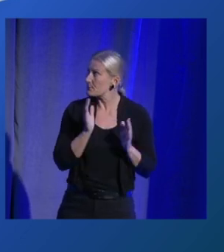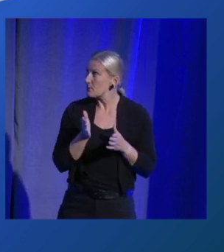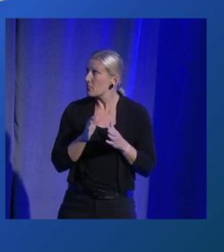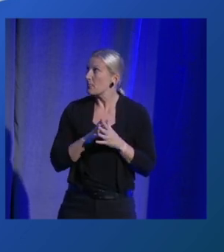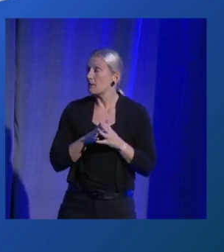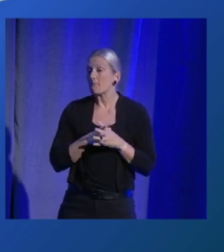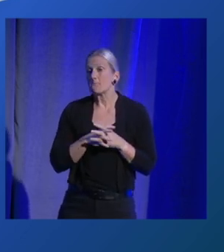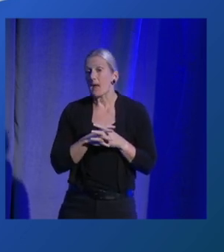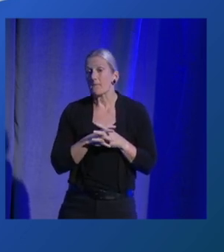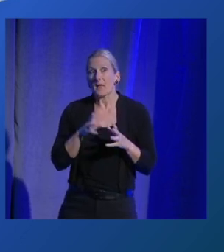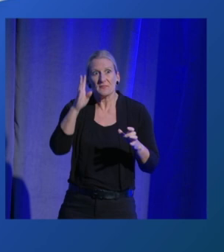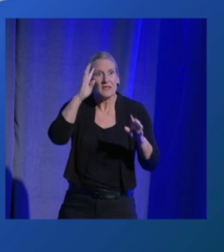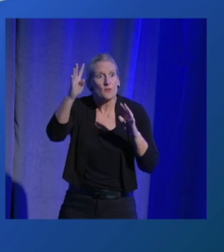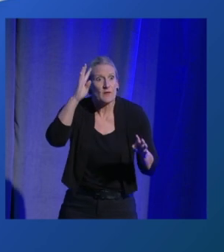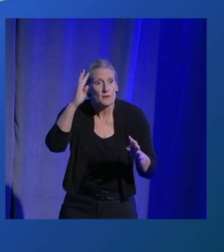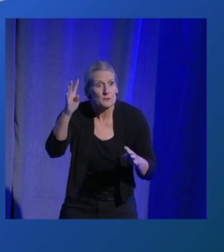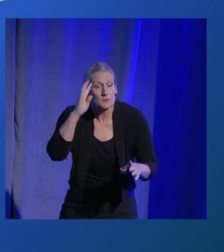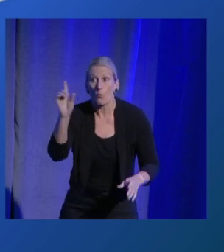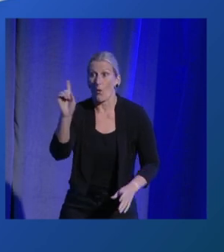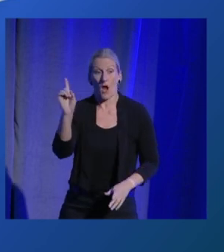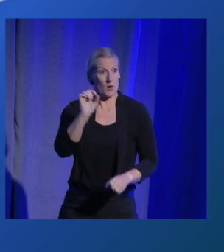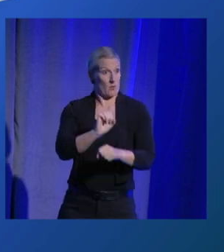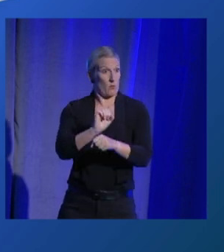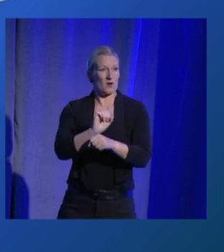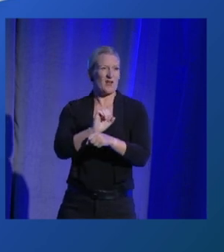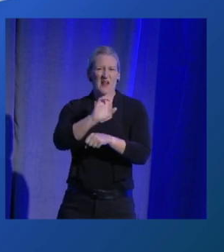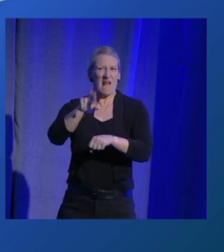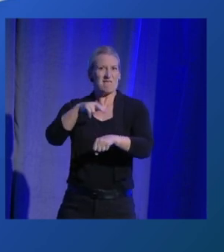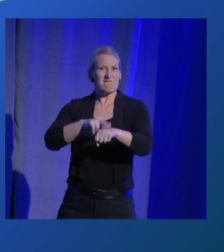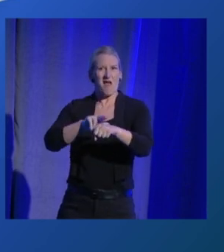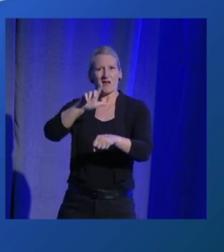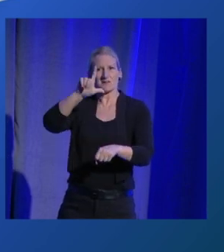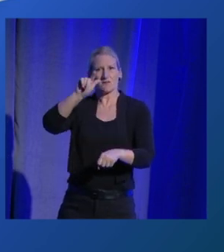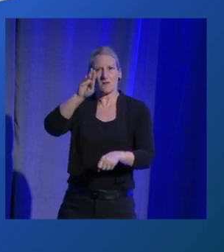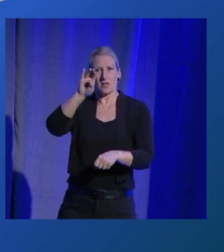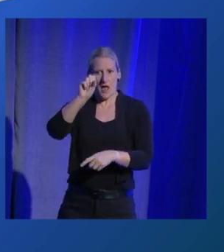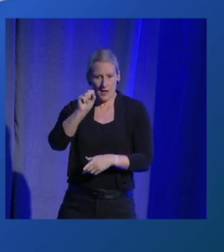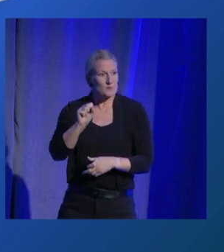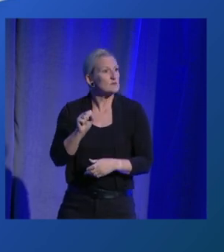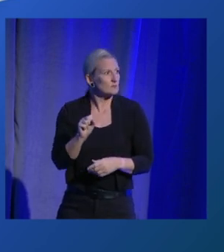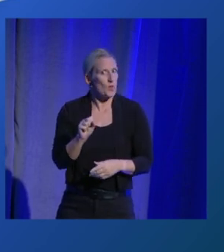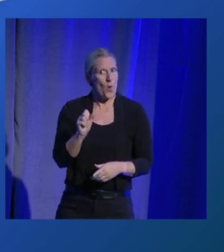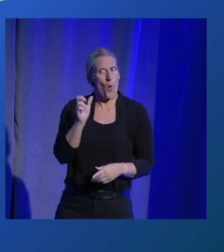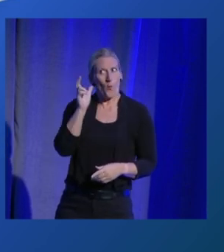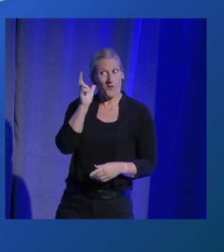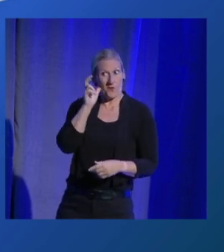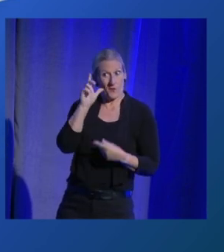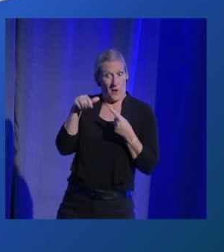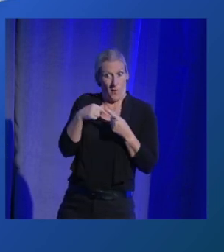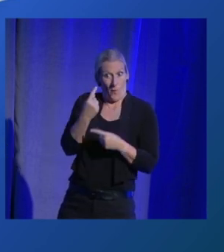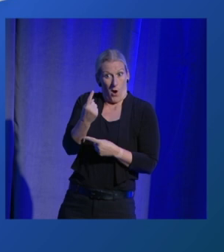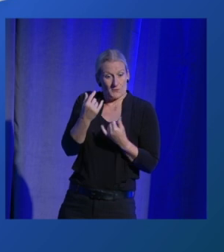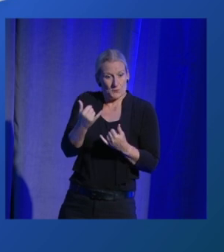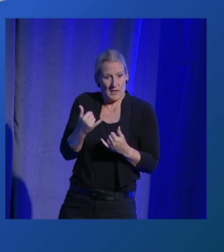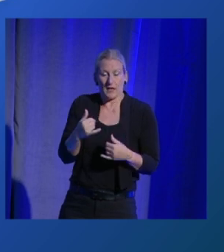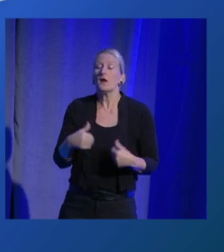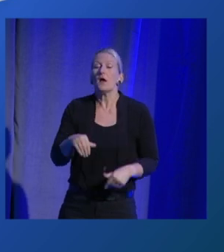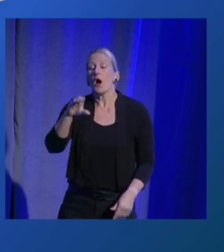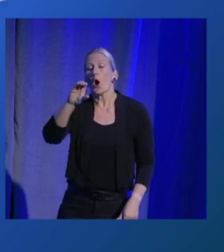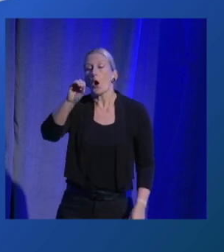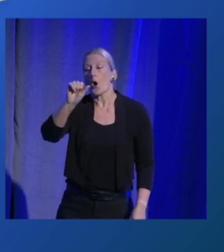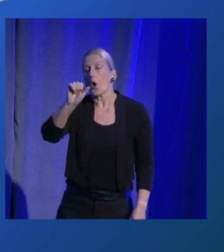in the National Labs we heard about one of them earlier today Oakridge National Lab is a wickedly